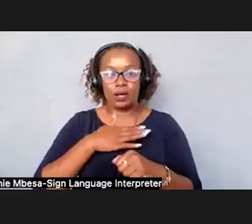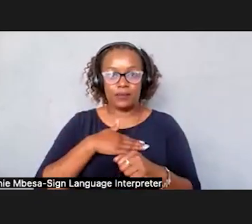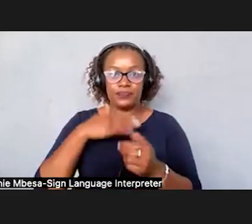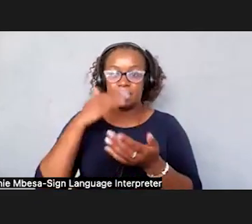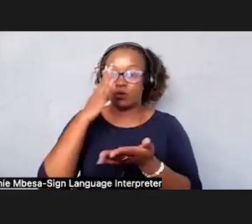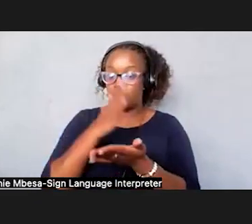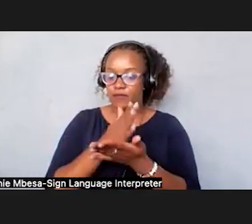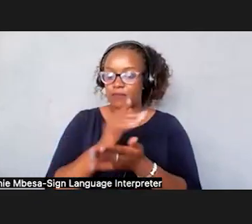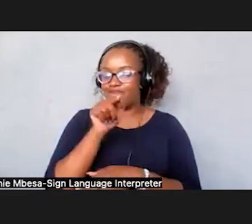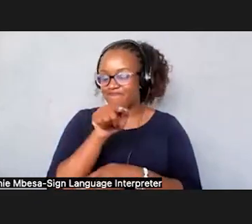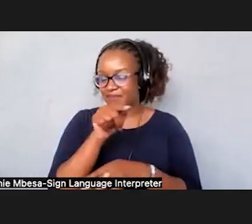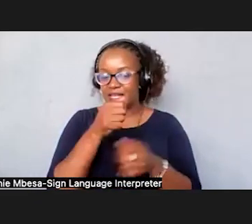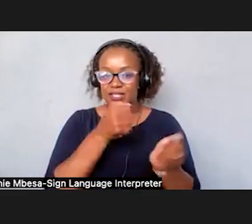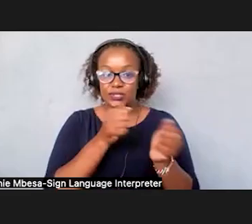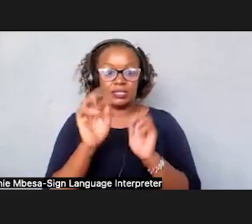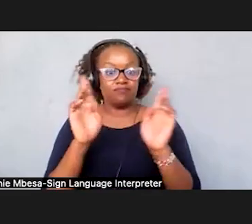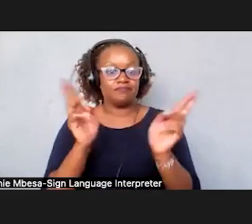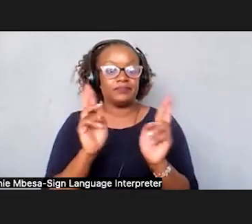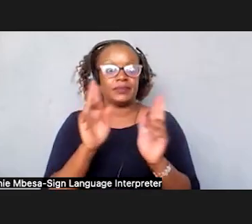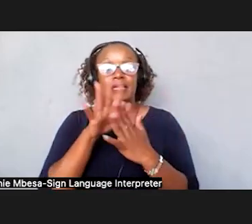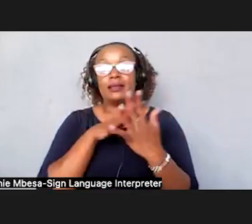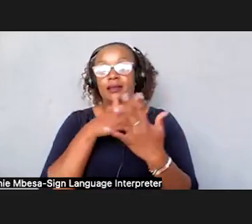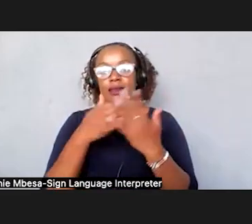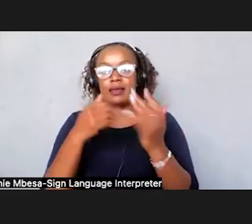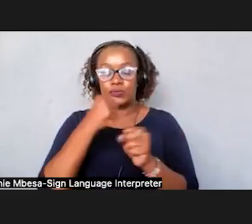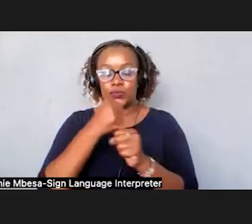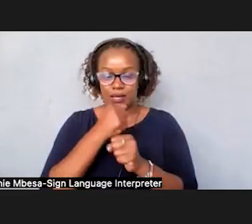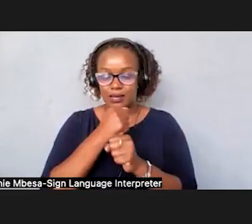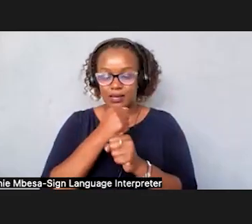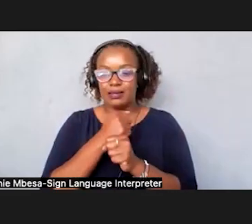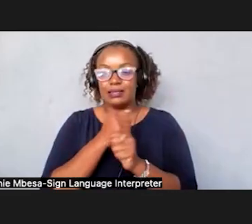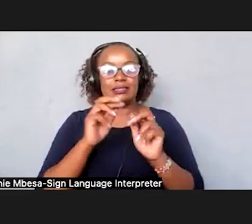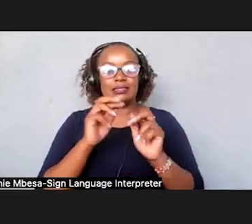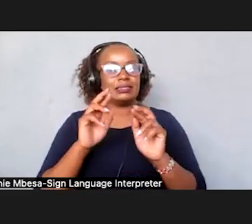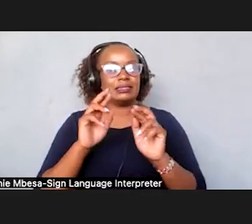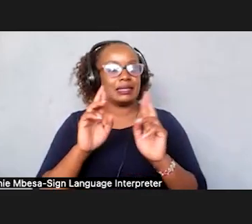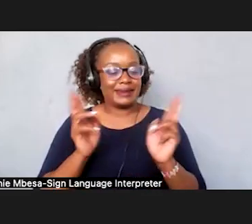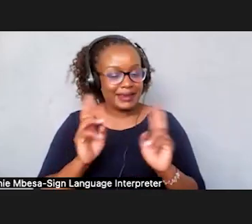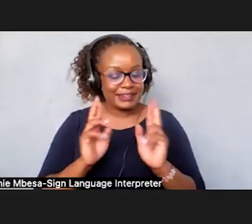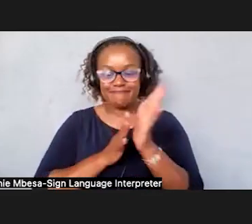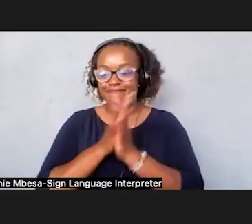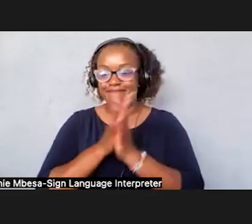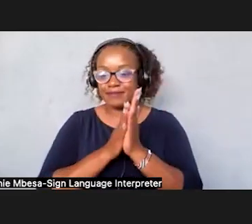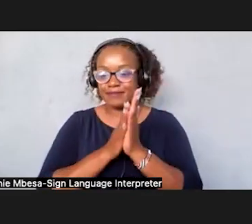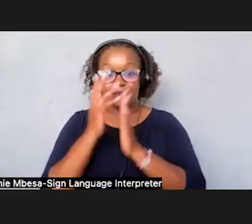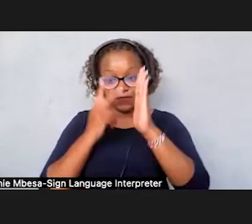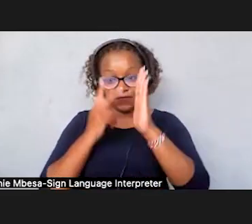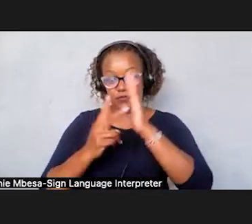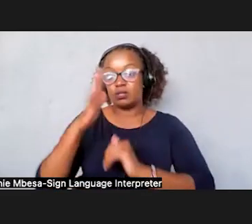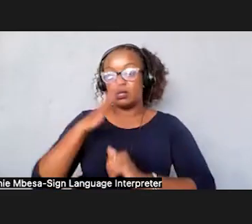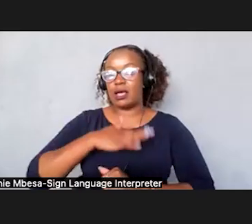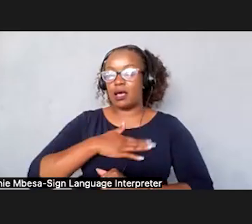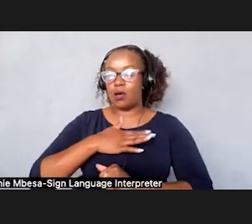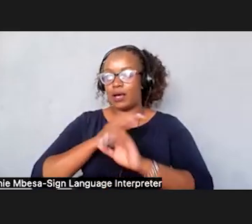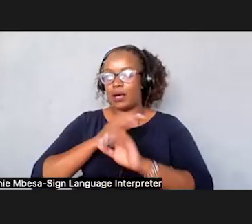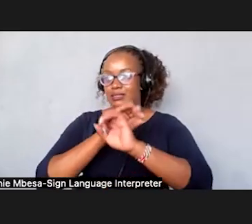is ready and the network is mobilized and intact, and our vision is clear. A Kenya free from